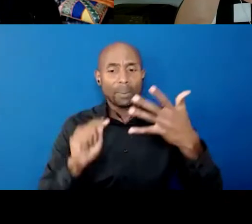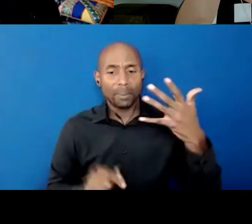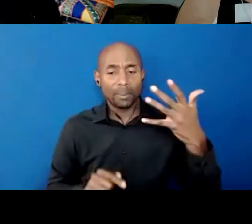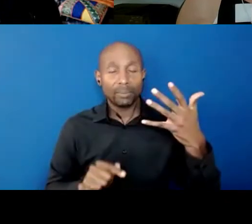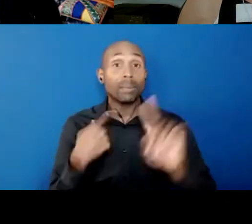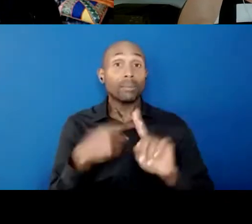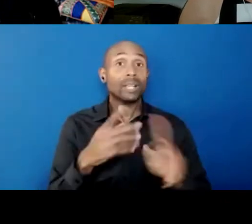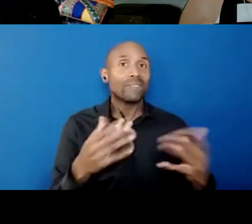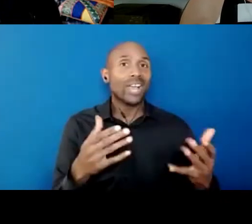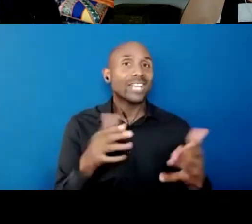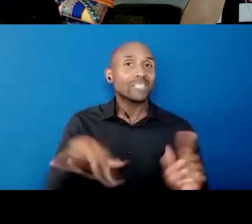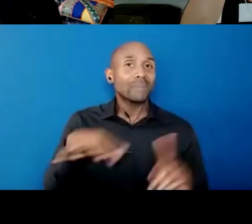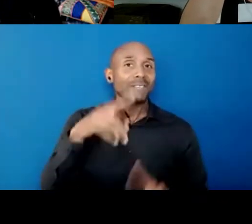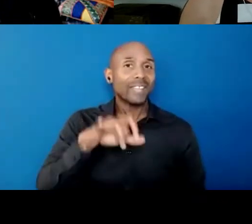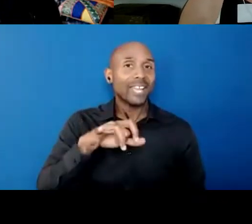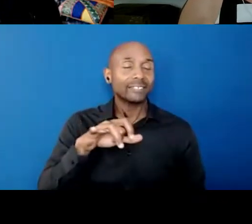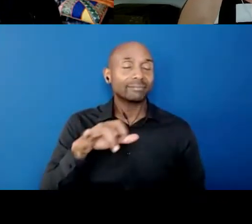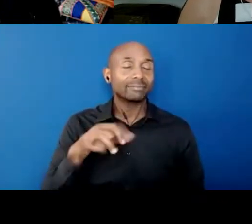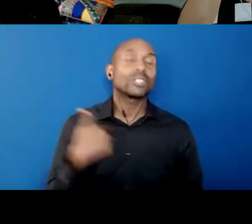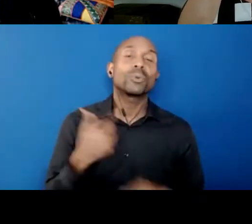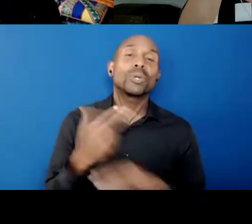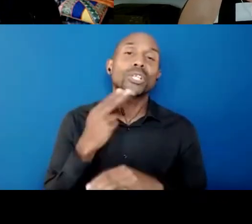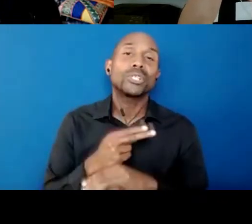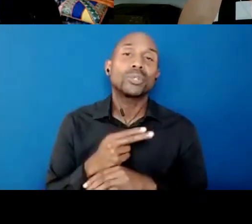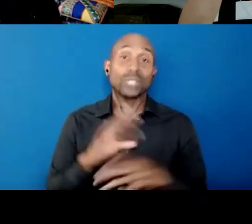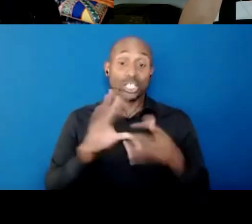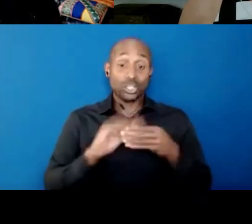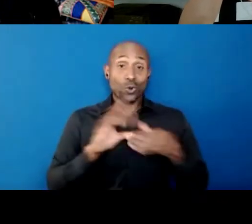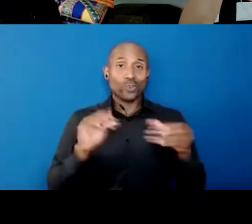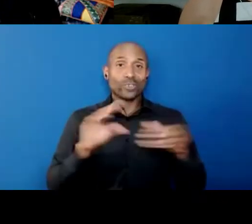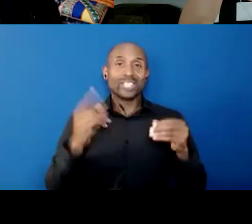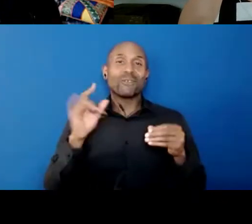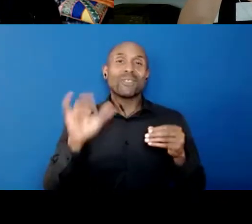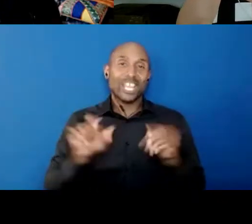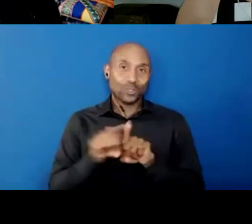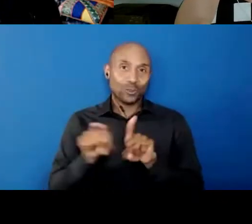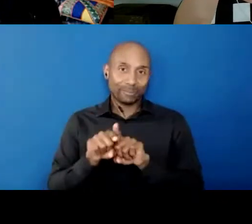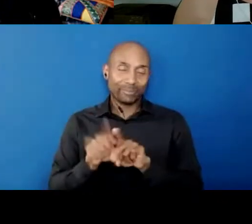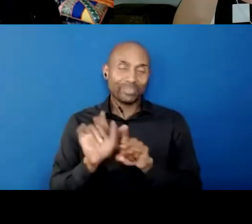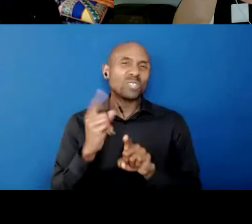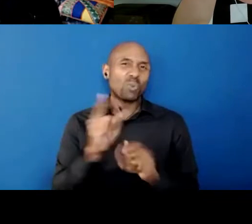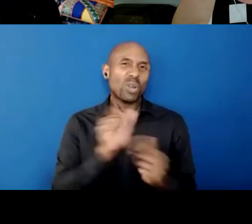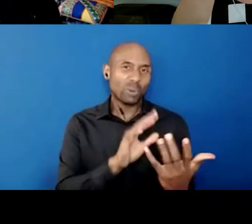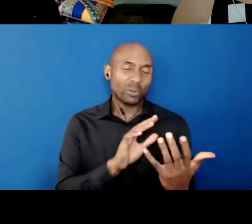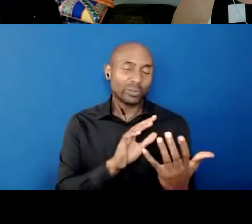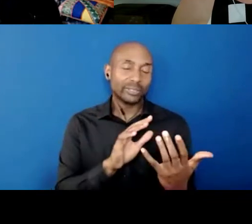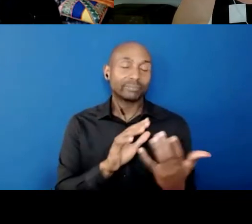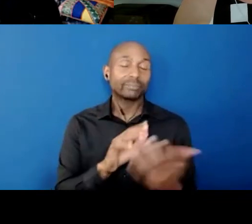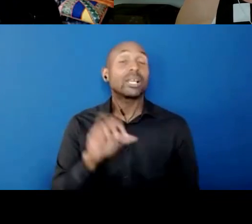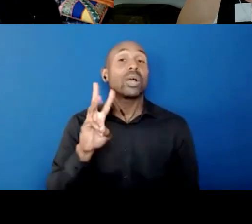course, is through our stories, the stories that we include on our website. You'll be hearing some of these